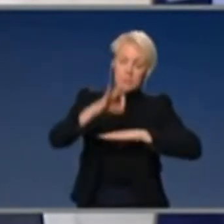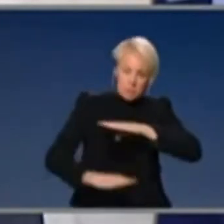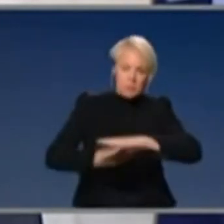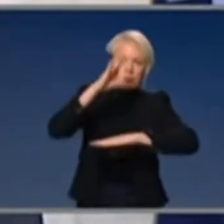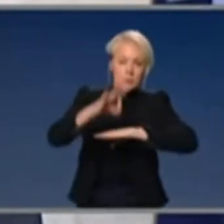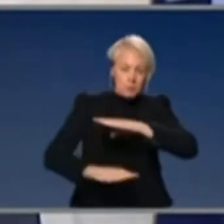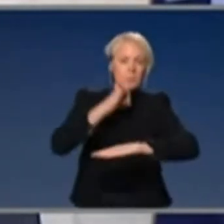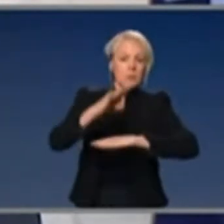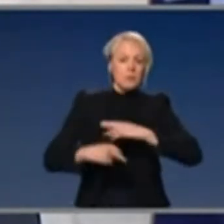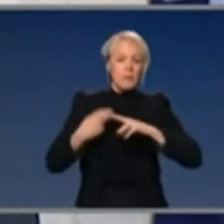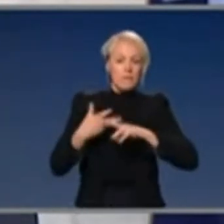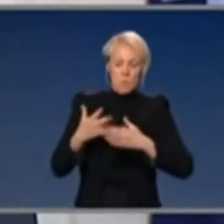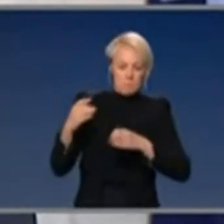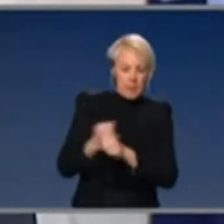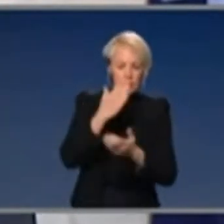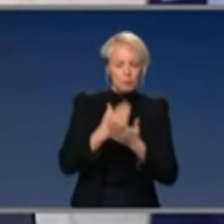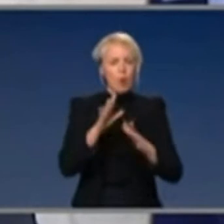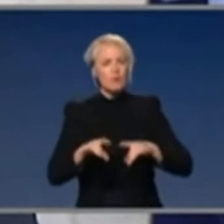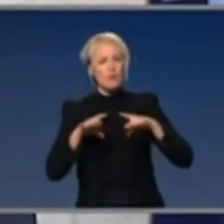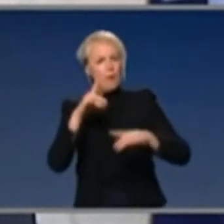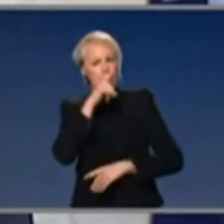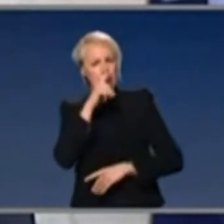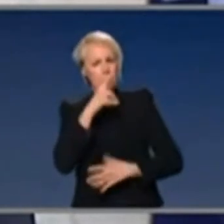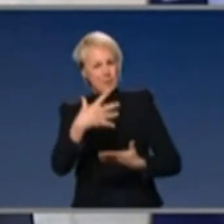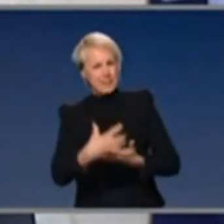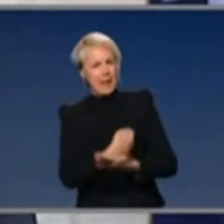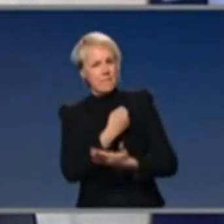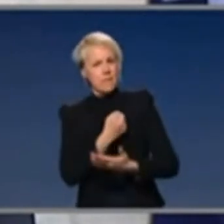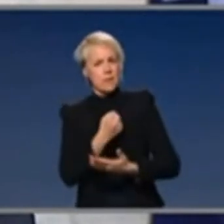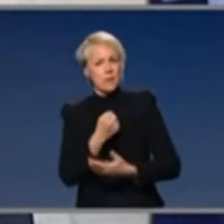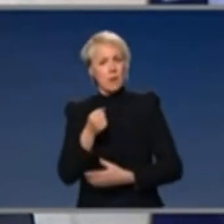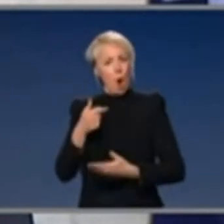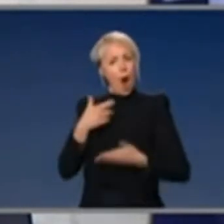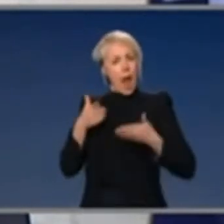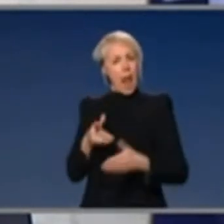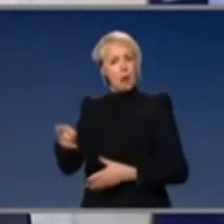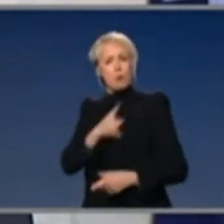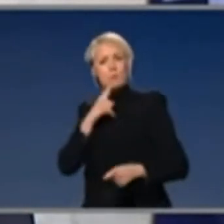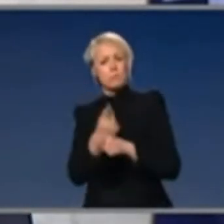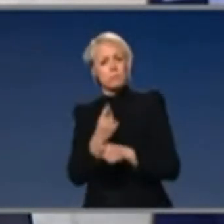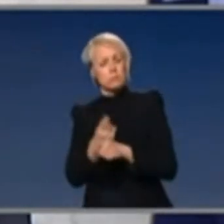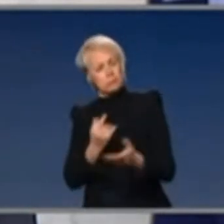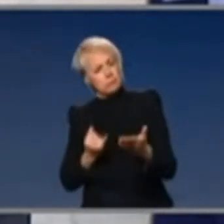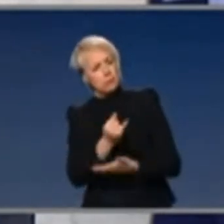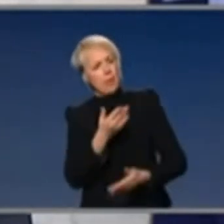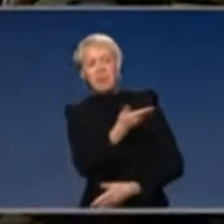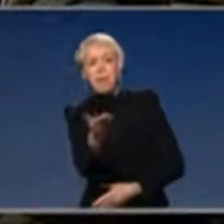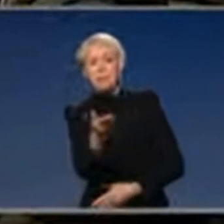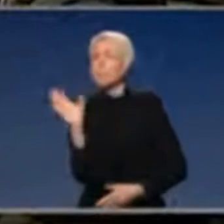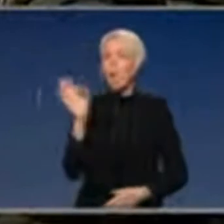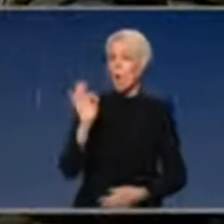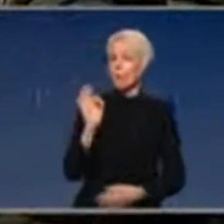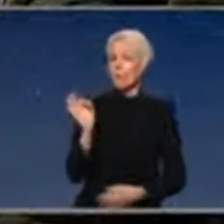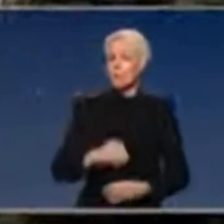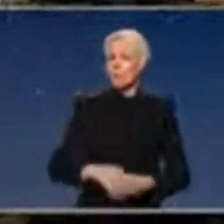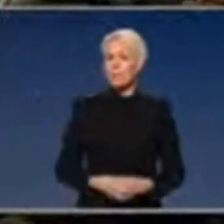them besmirched on a regular basis by anybody. And, well, it is actually, because I'm sorry it